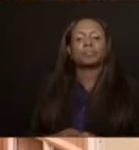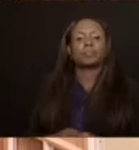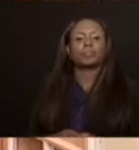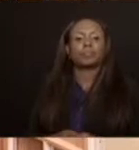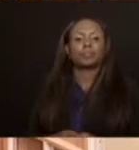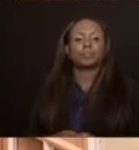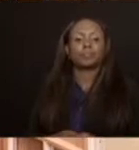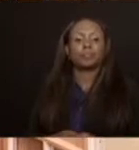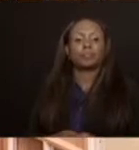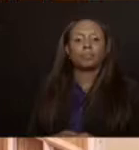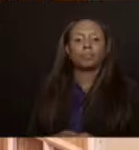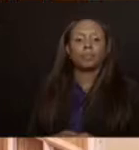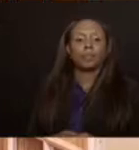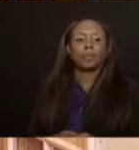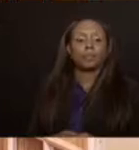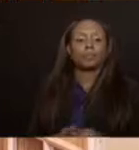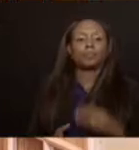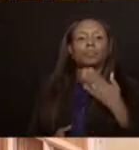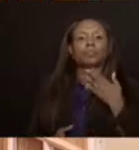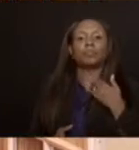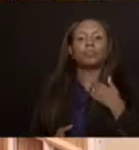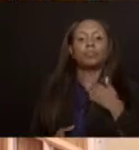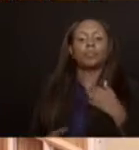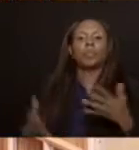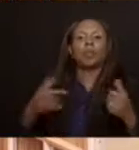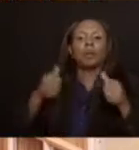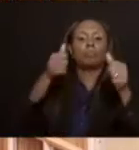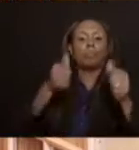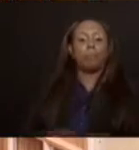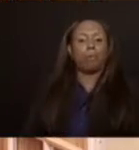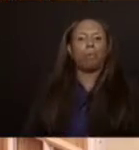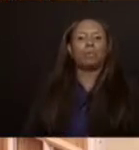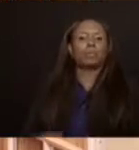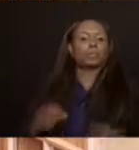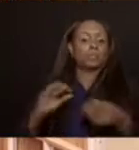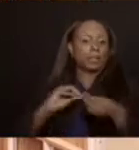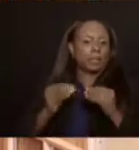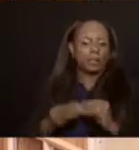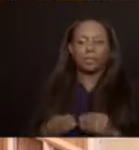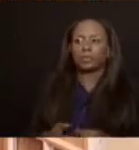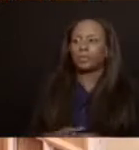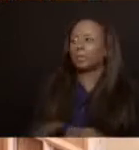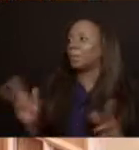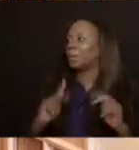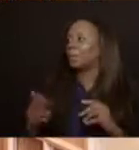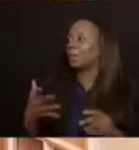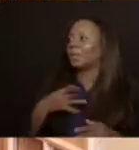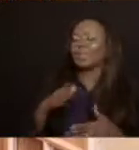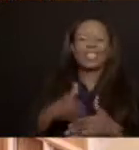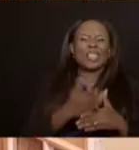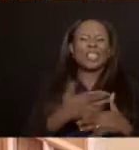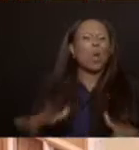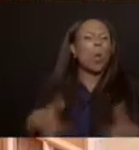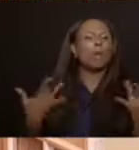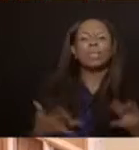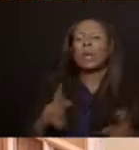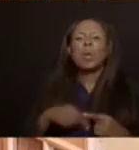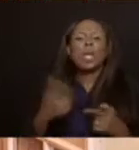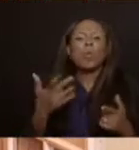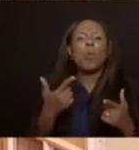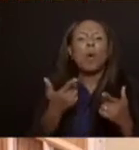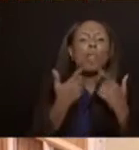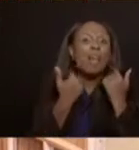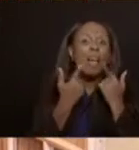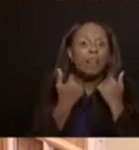536-1800. And I will ask the others to get that out in PSAs so that every Barbadian, you know, people like to share WhatsApp when they want to laugh, but